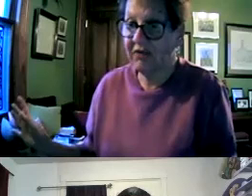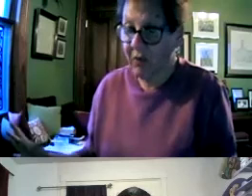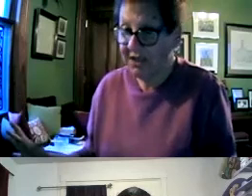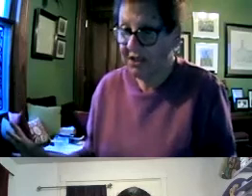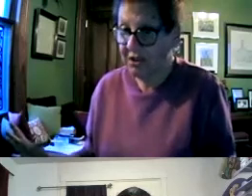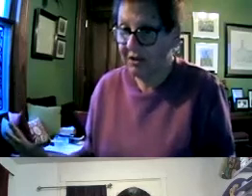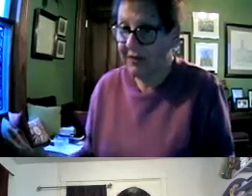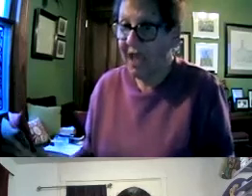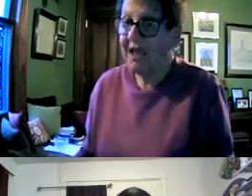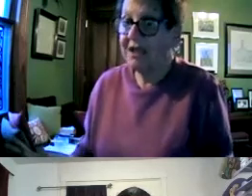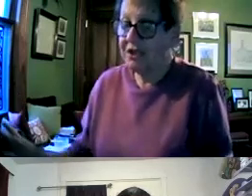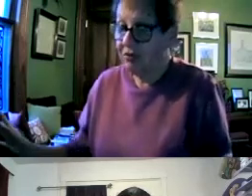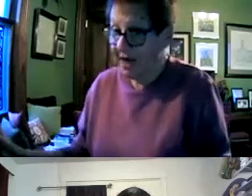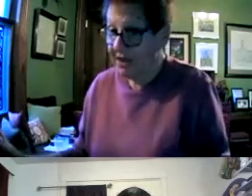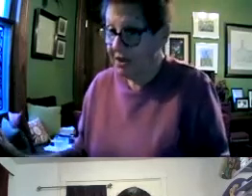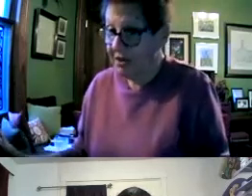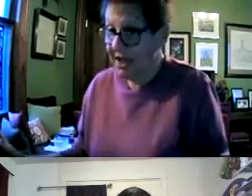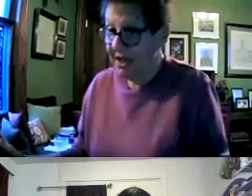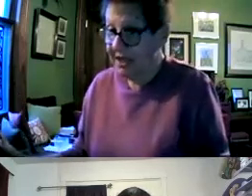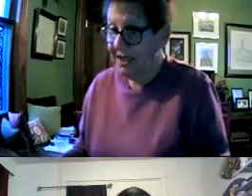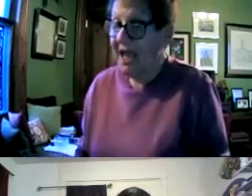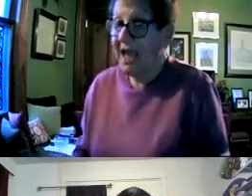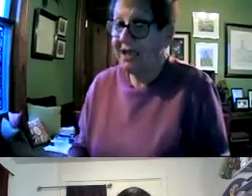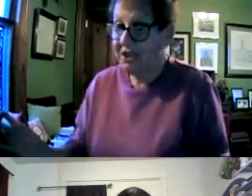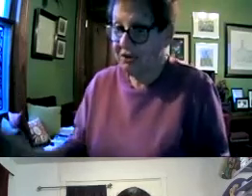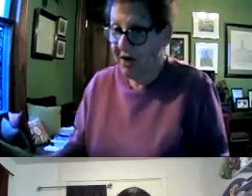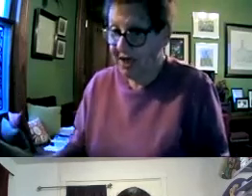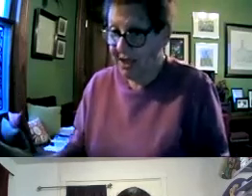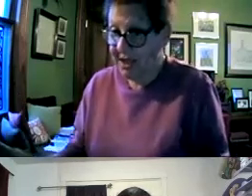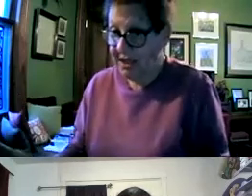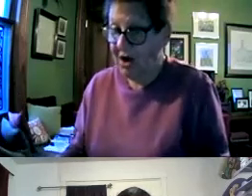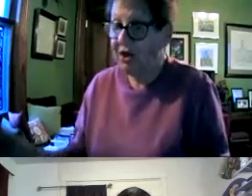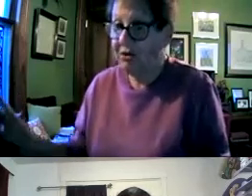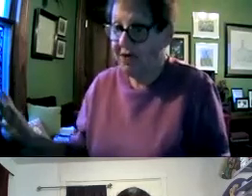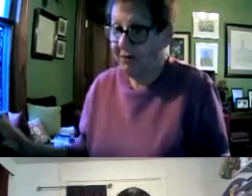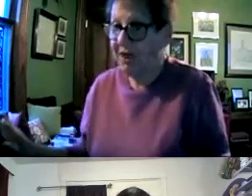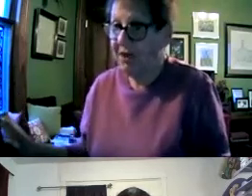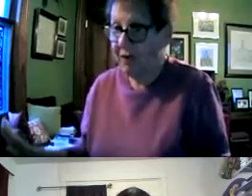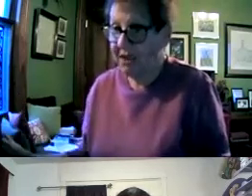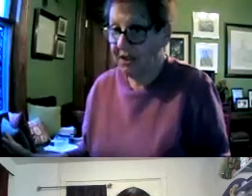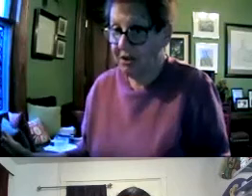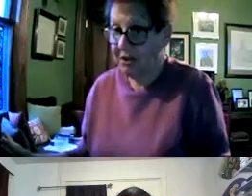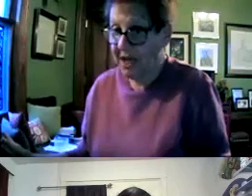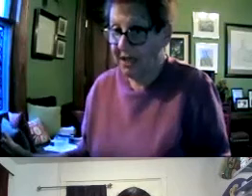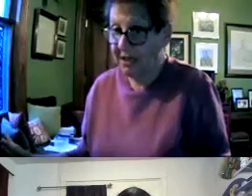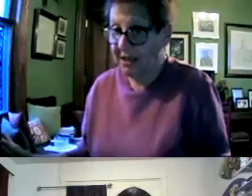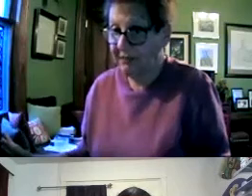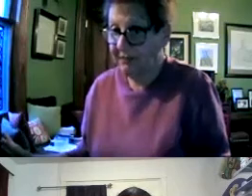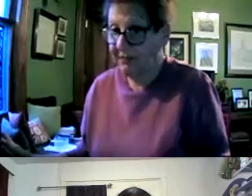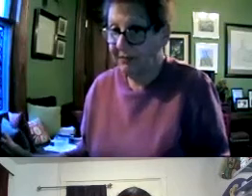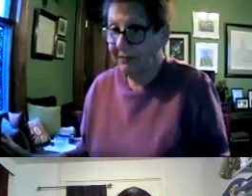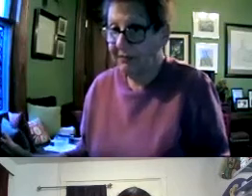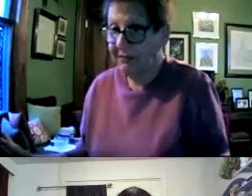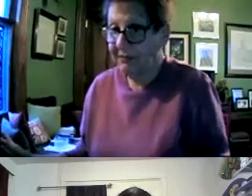intersection of Western, there's a right turn lane and a straight lane, keeping the right turn